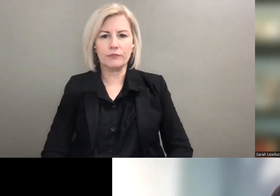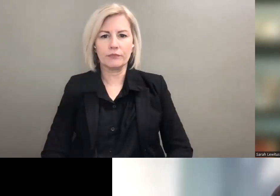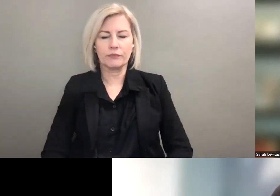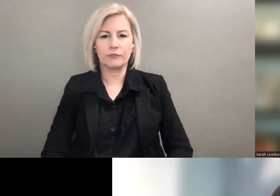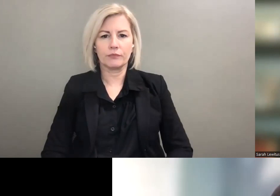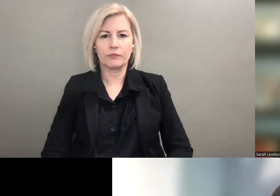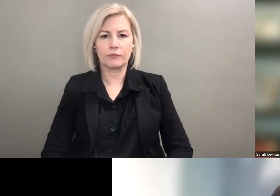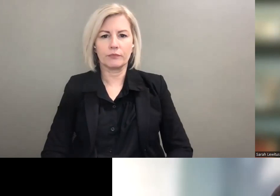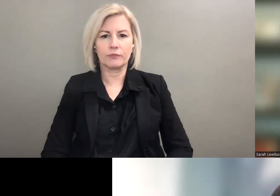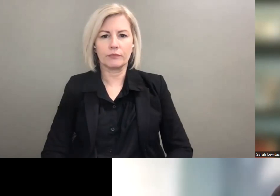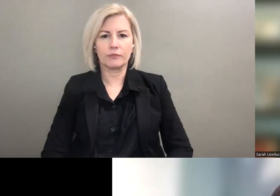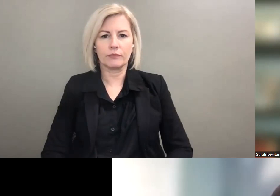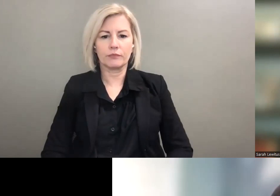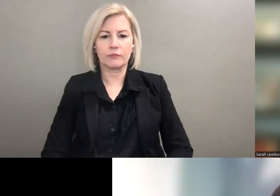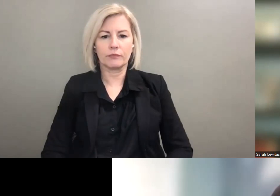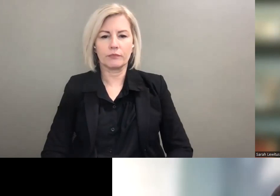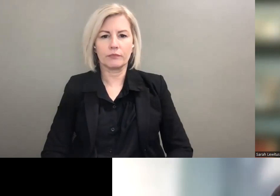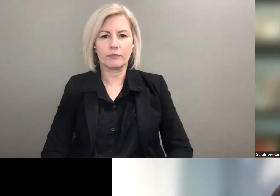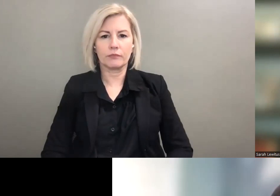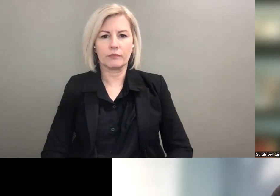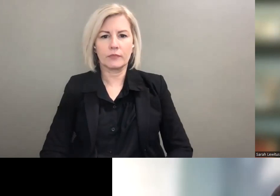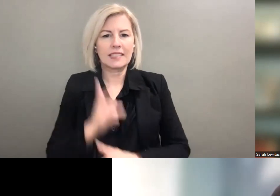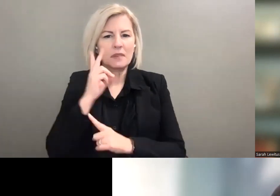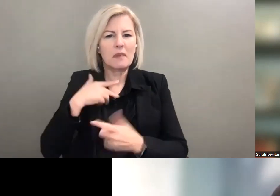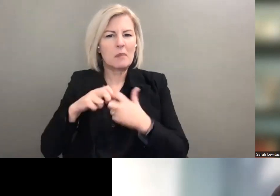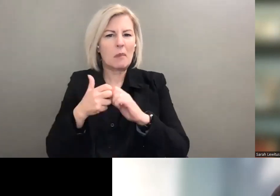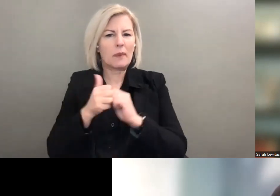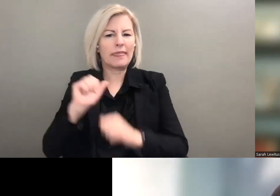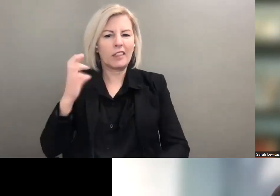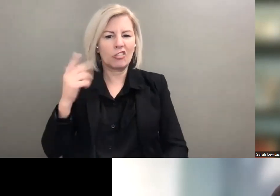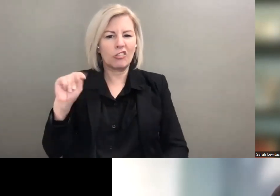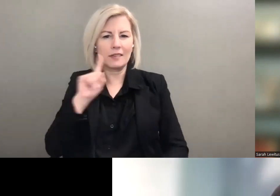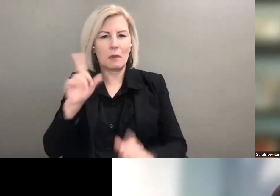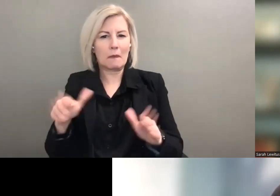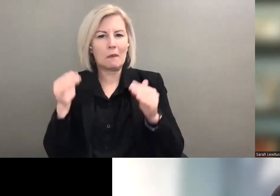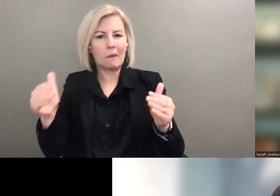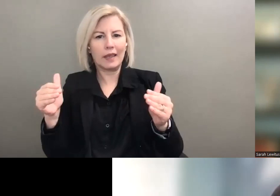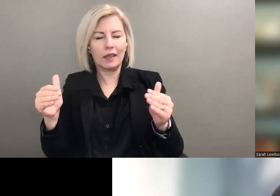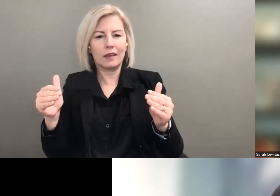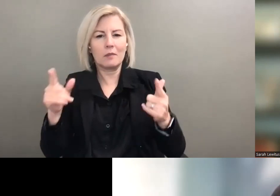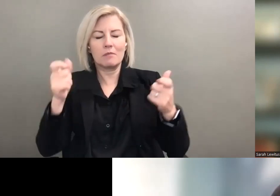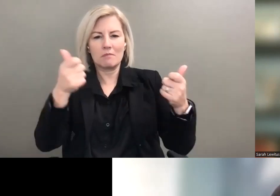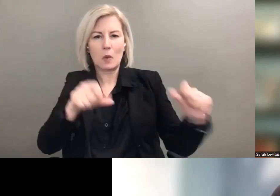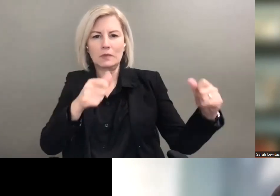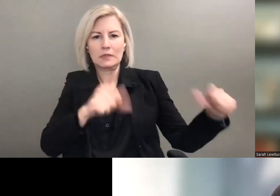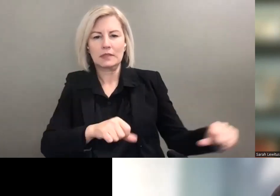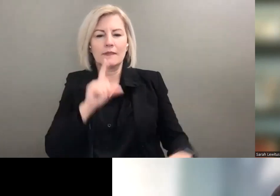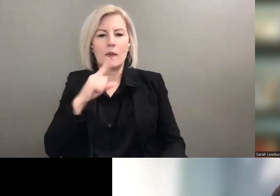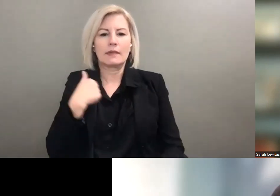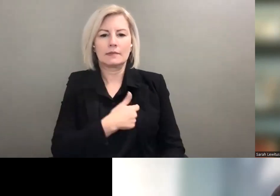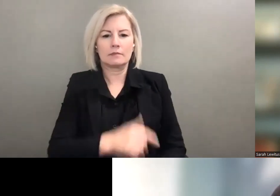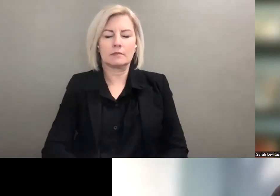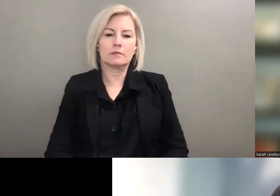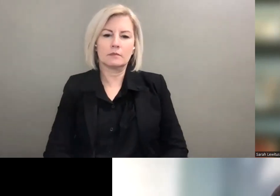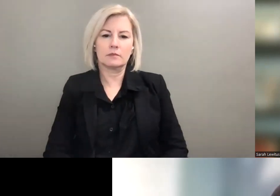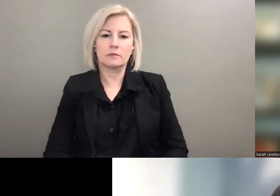And actually, I am seeing that we do have a problem with our chat right now, so I am going to go ahead and post that for us.